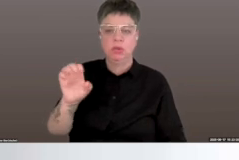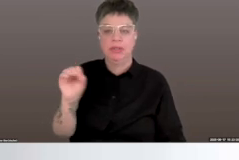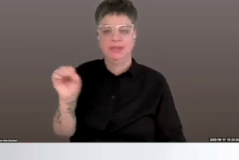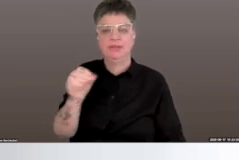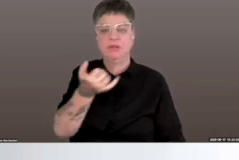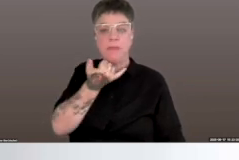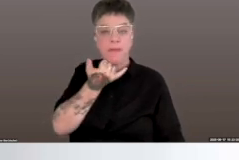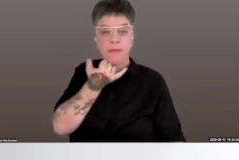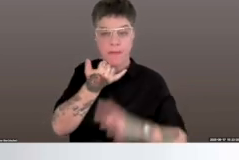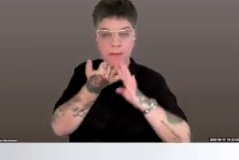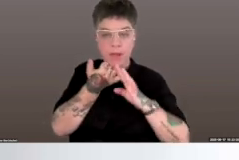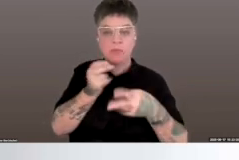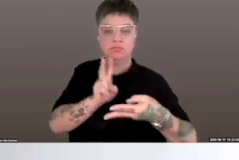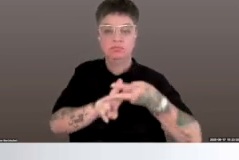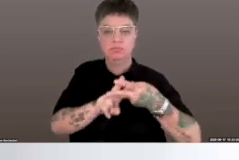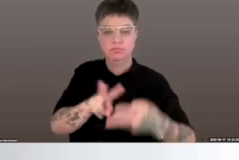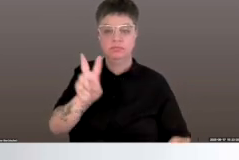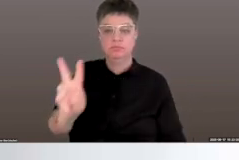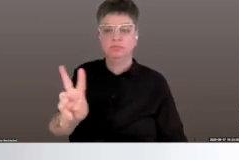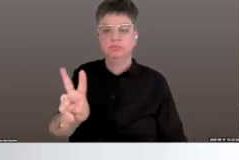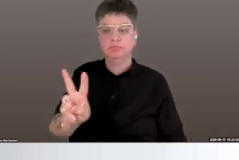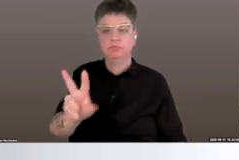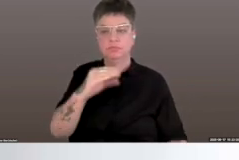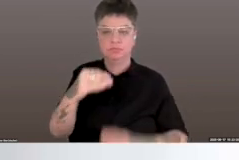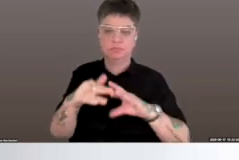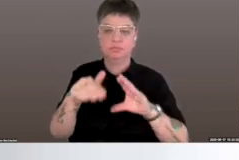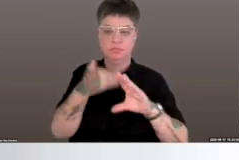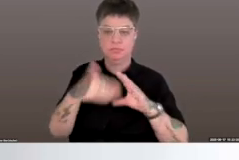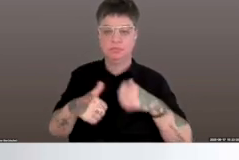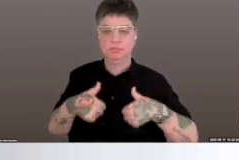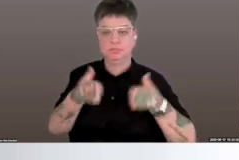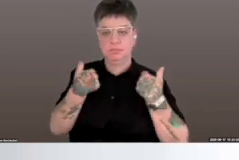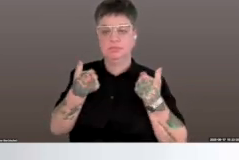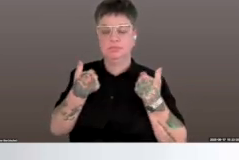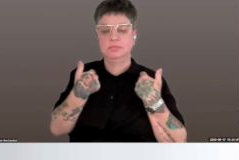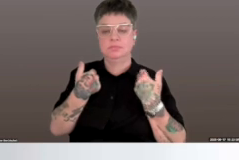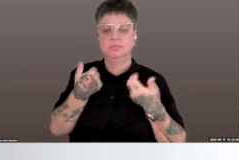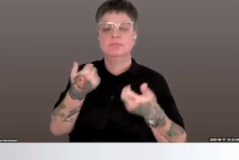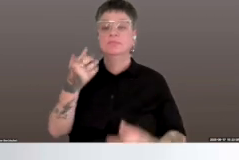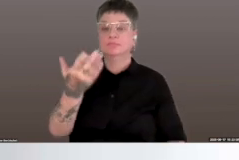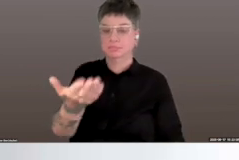email address. But I am seeing, oh, Lynette.